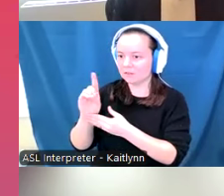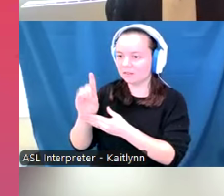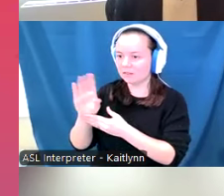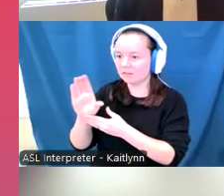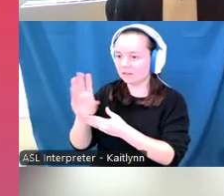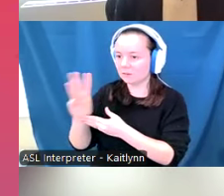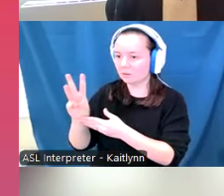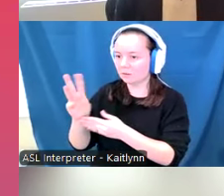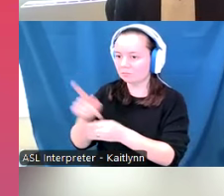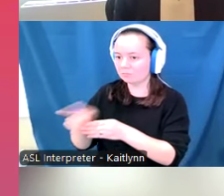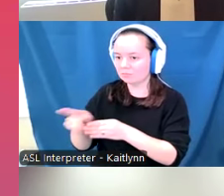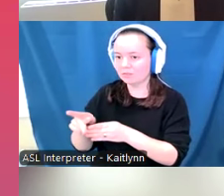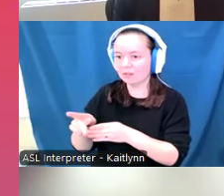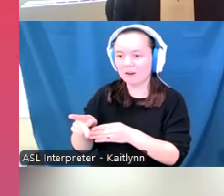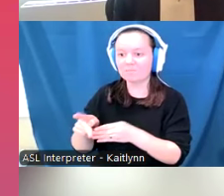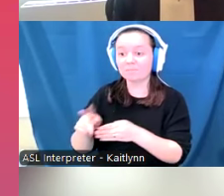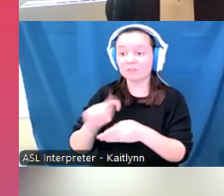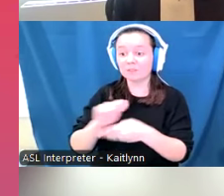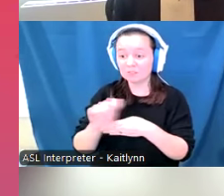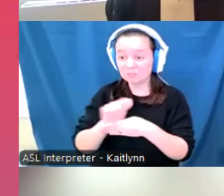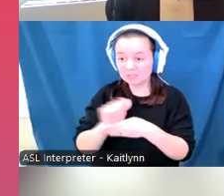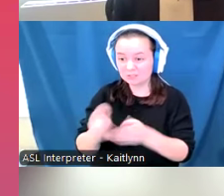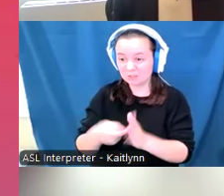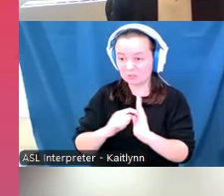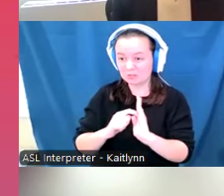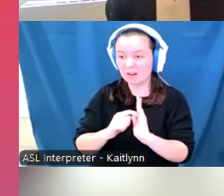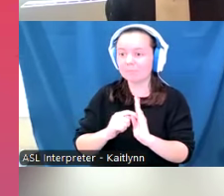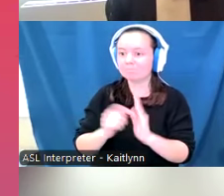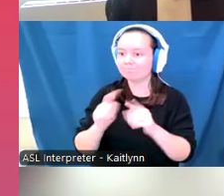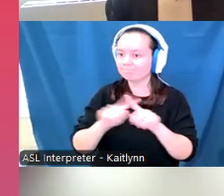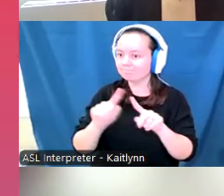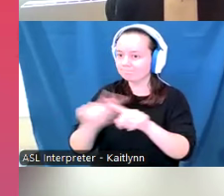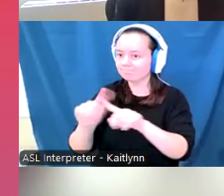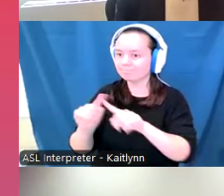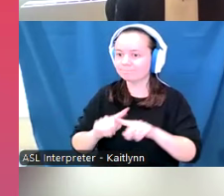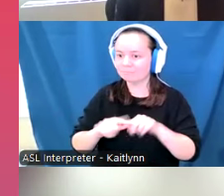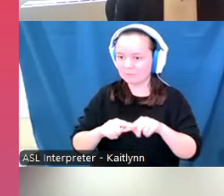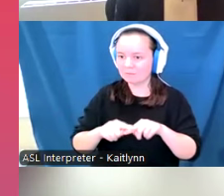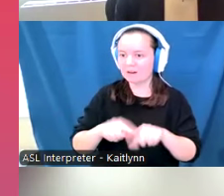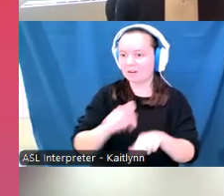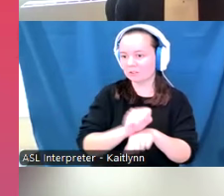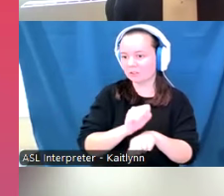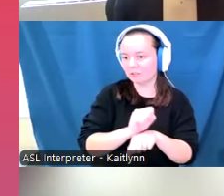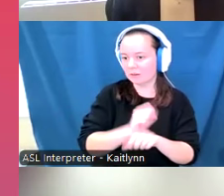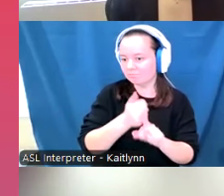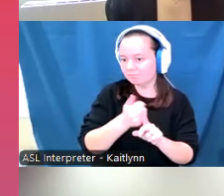training requirements also vary significantly by specific occupation and by state